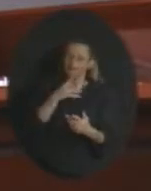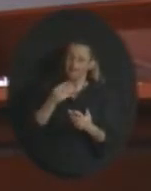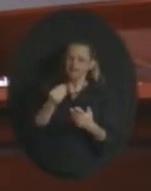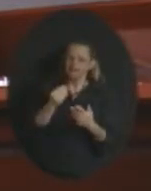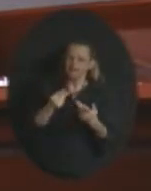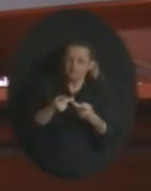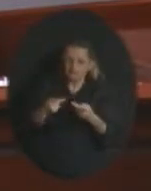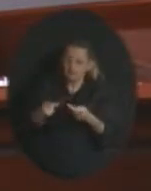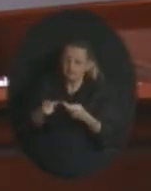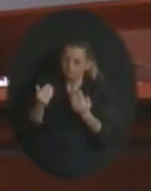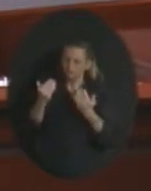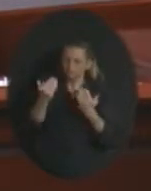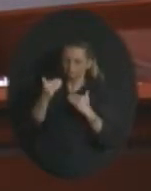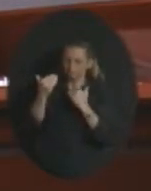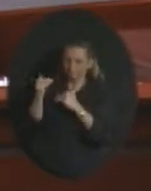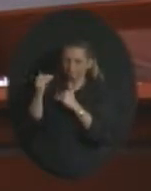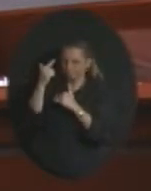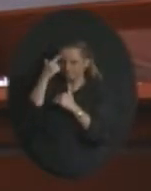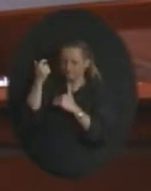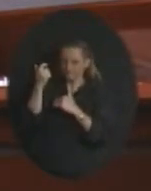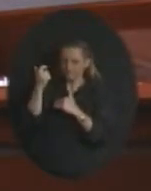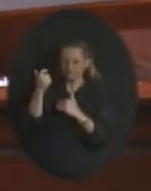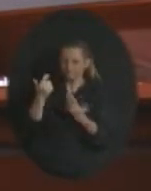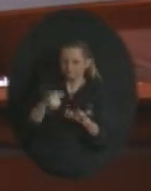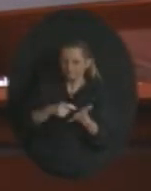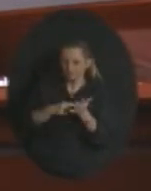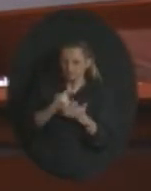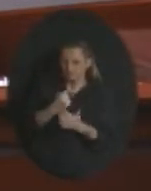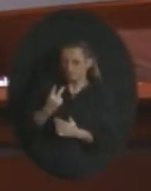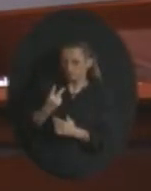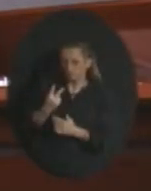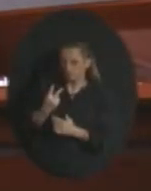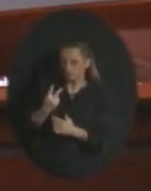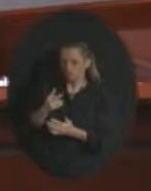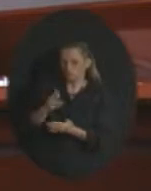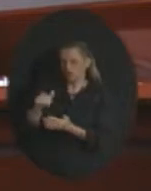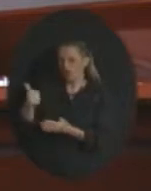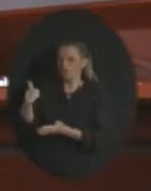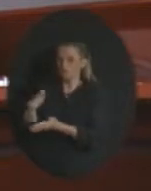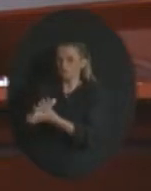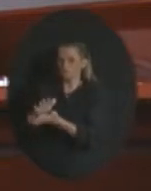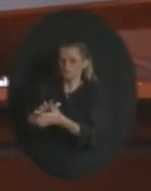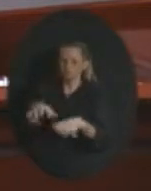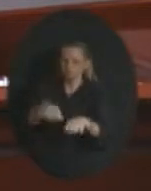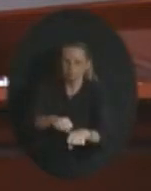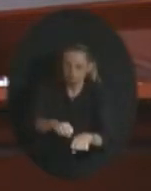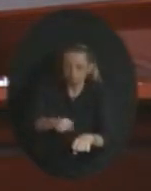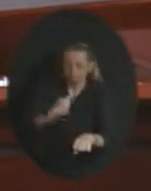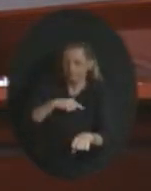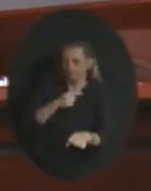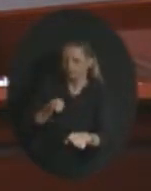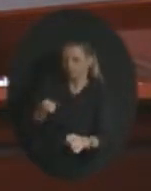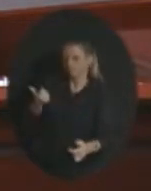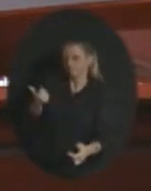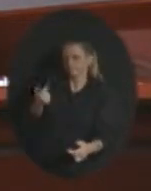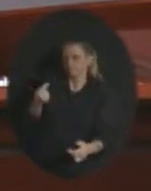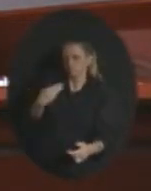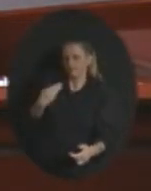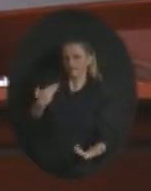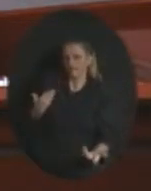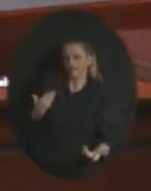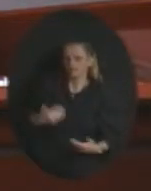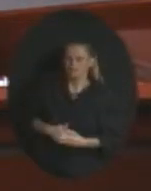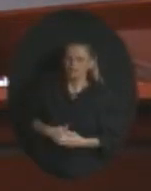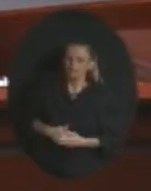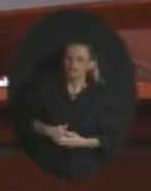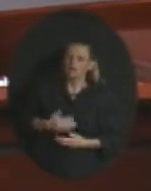it just takes one or two schools to lock into something and we're out. The times that are offered to us are to rotate, you know, again, and cooperate with another